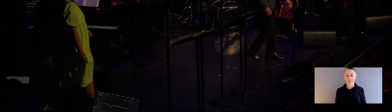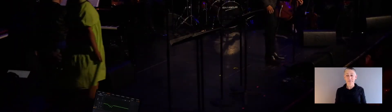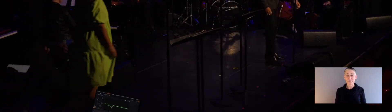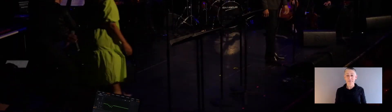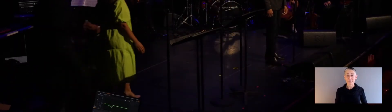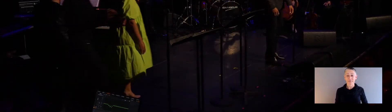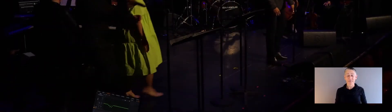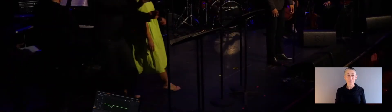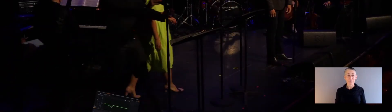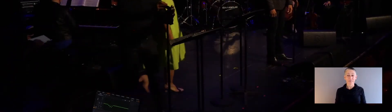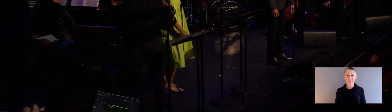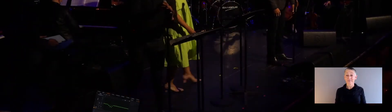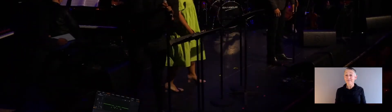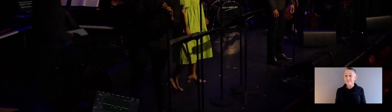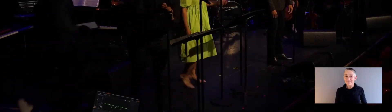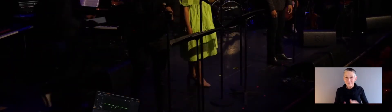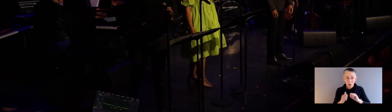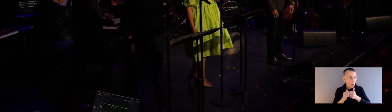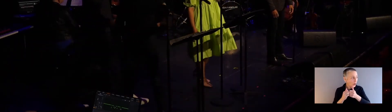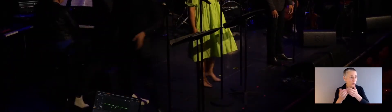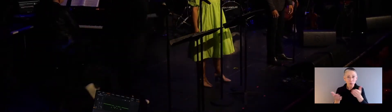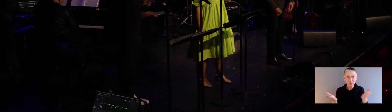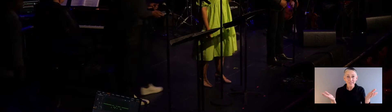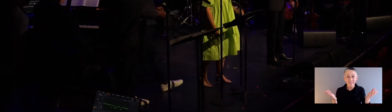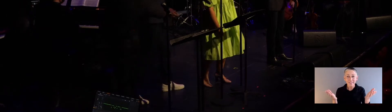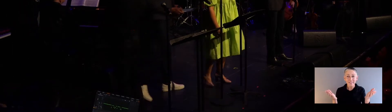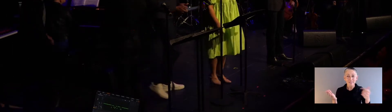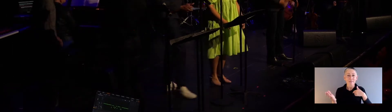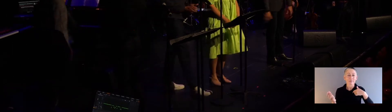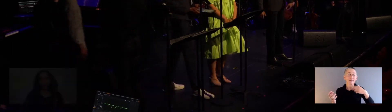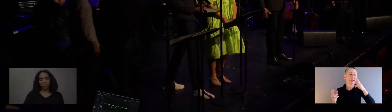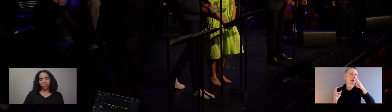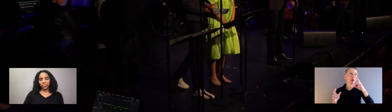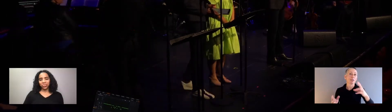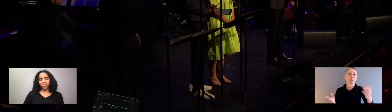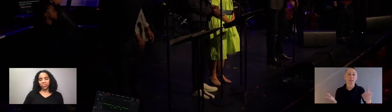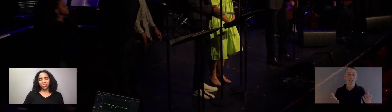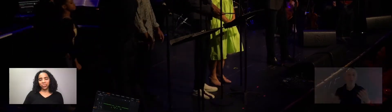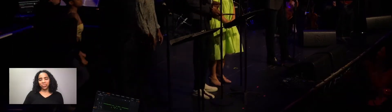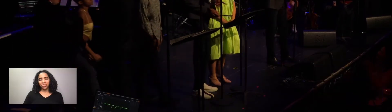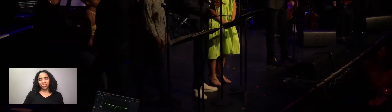How are you? So honored to be here. Thank you.